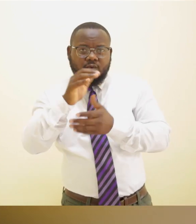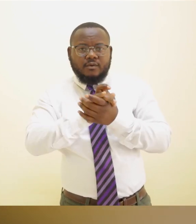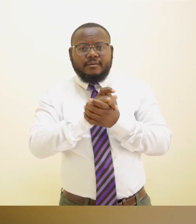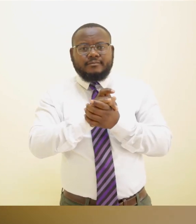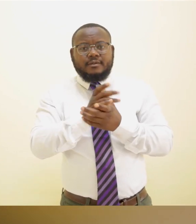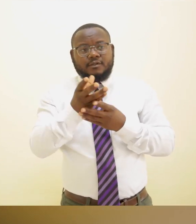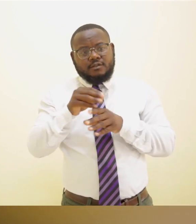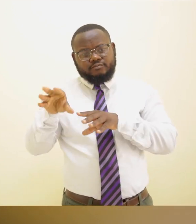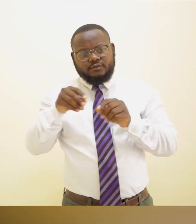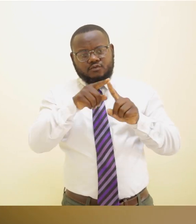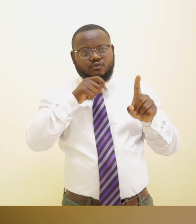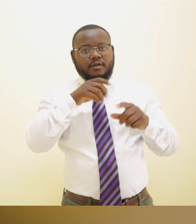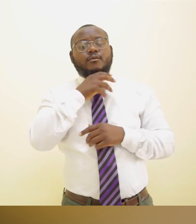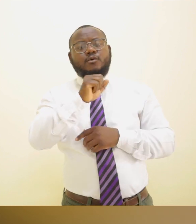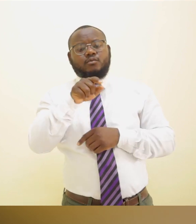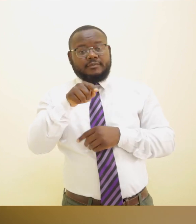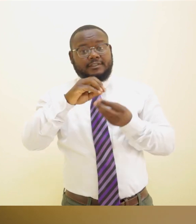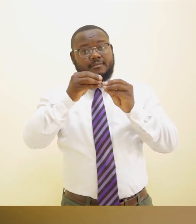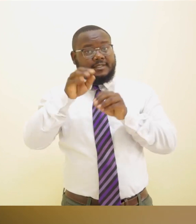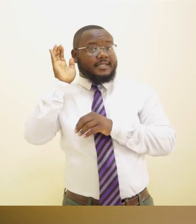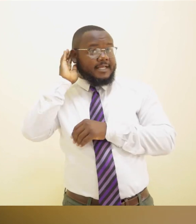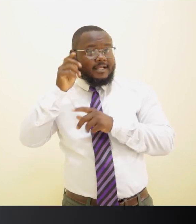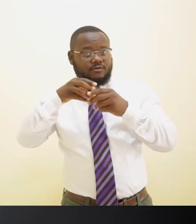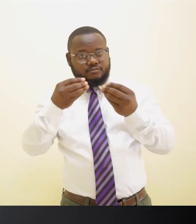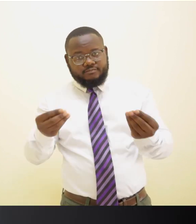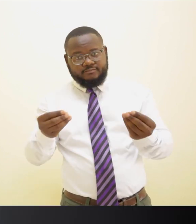inherited conditions can also impact hearing.